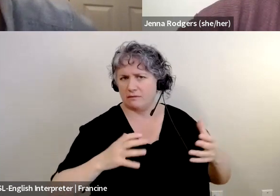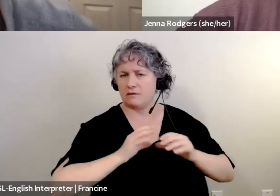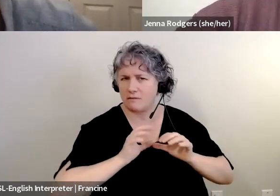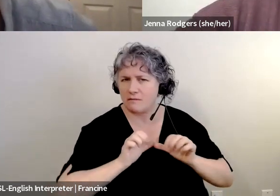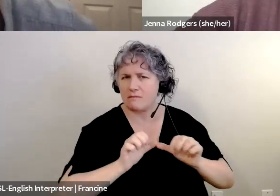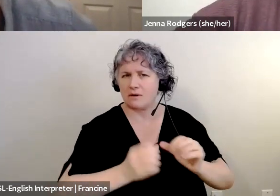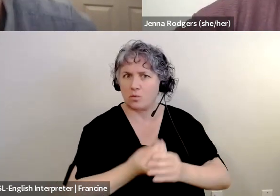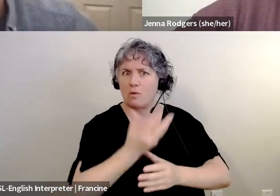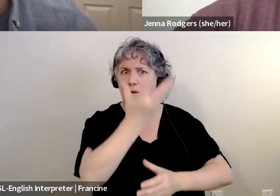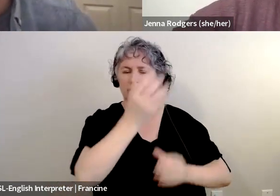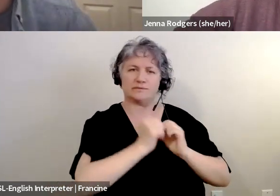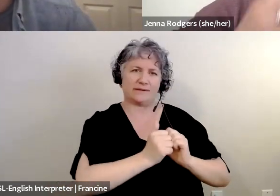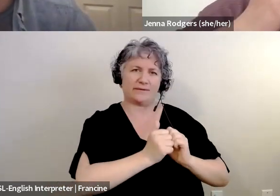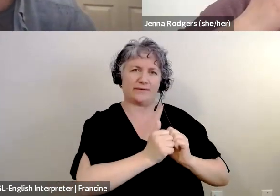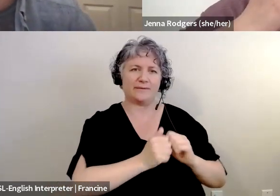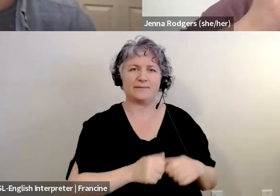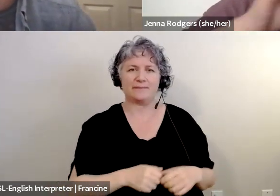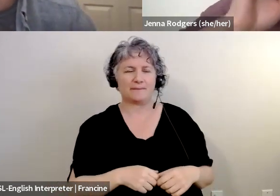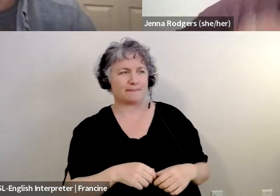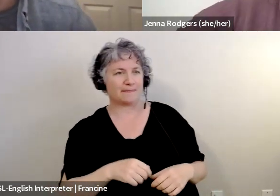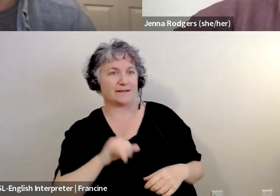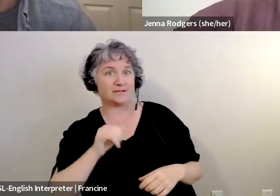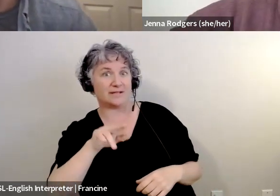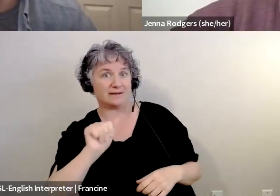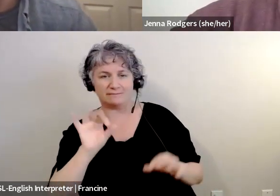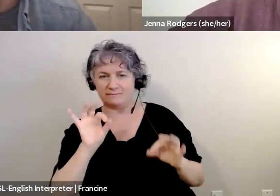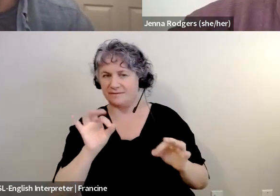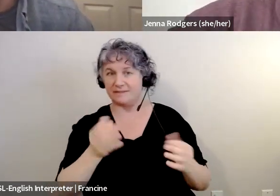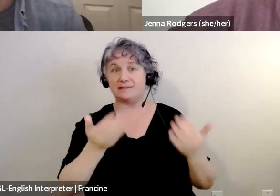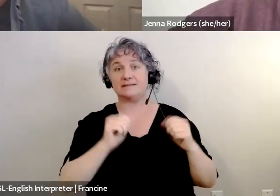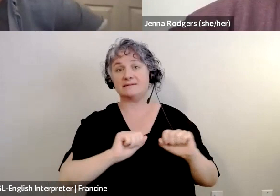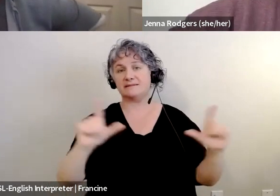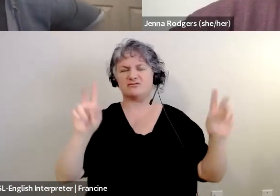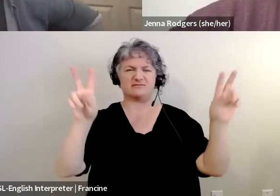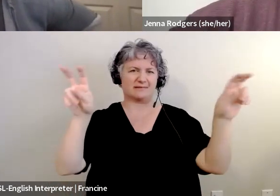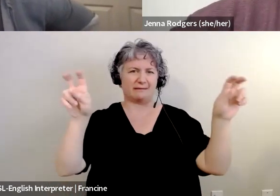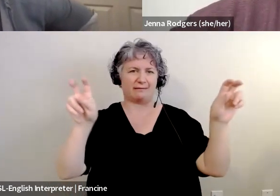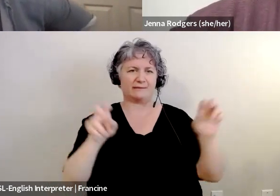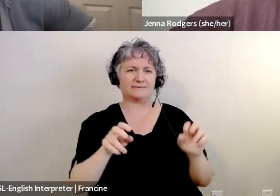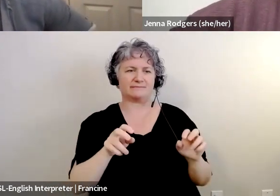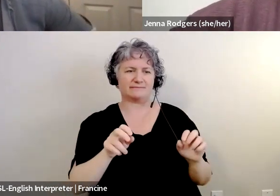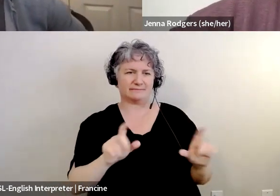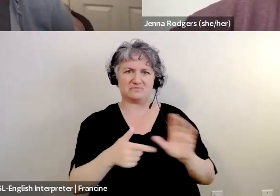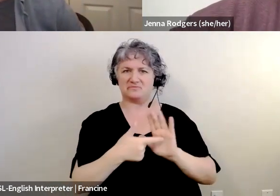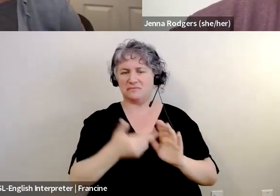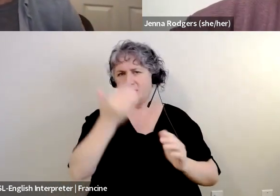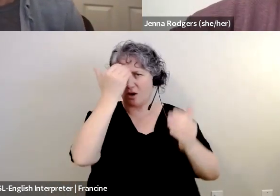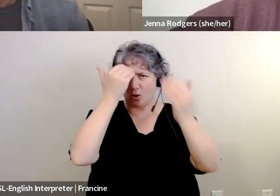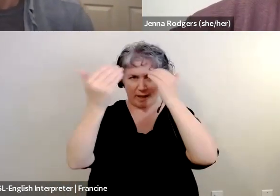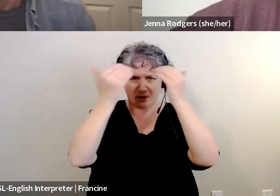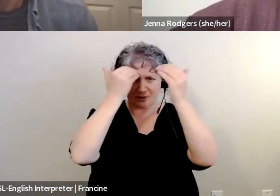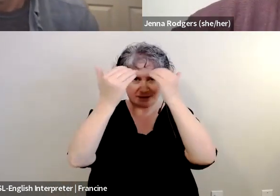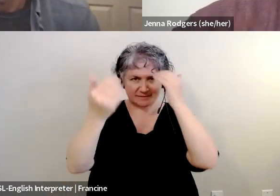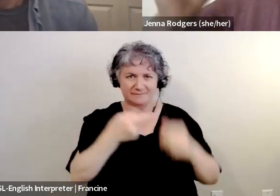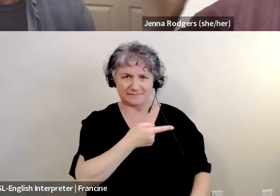Great. We're going to step forward into the next slide, which is just a title slide, awareness. And this